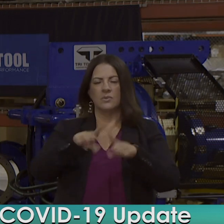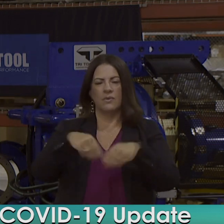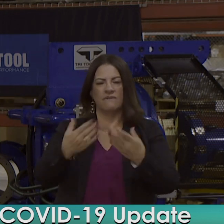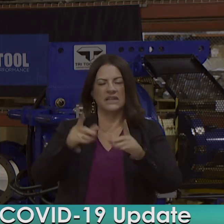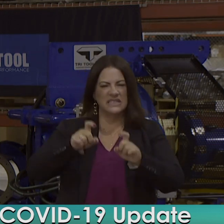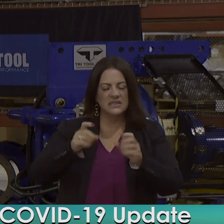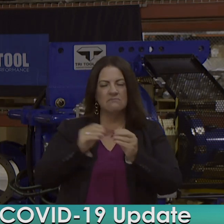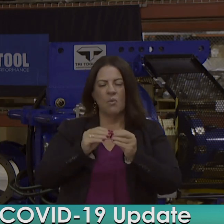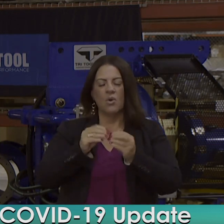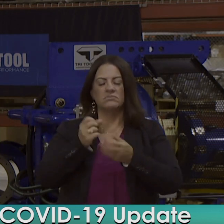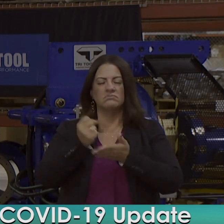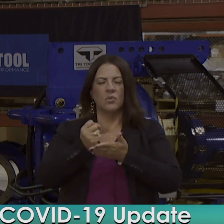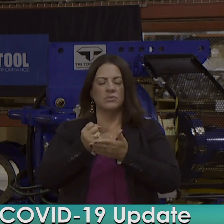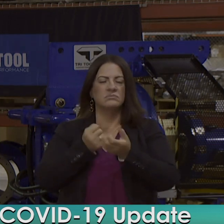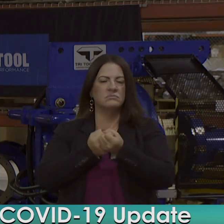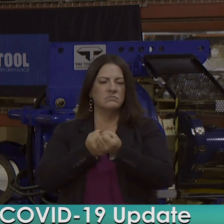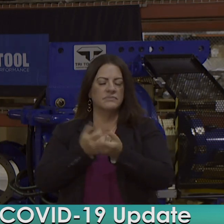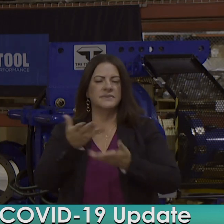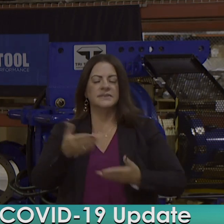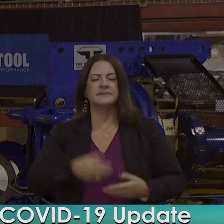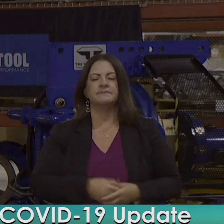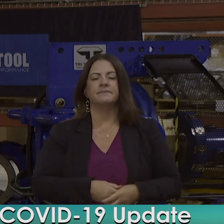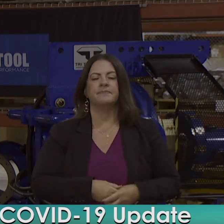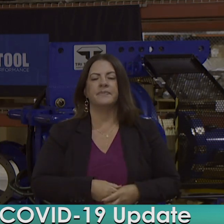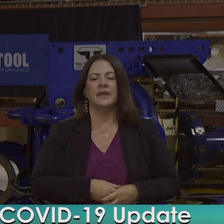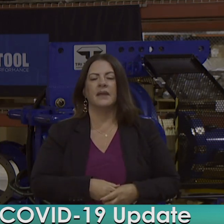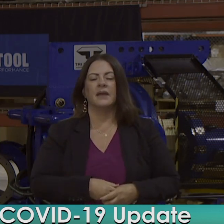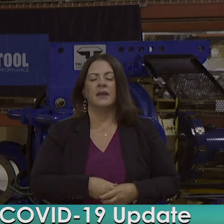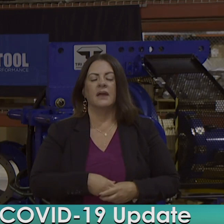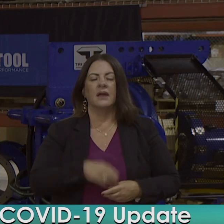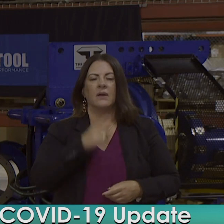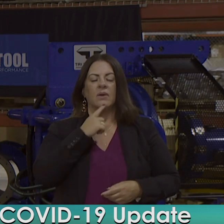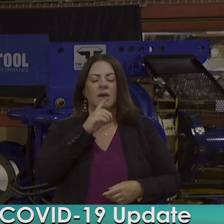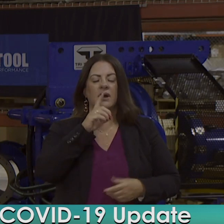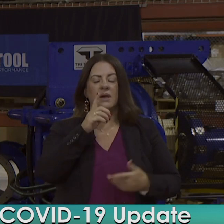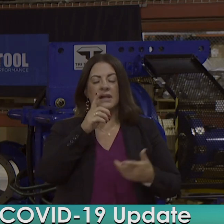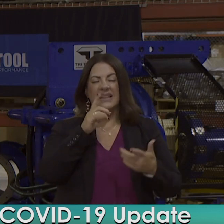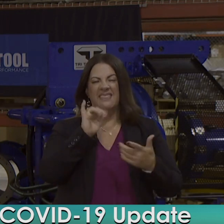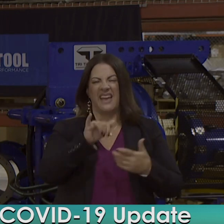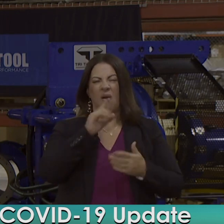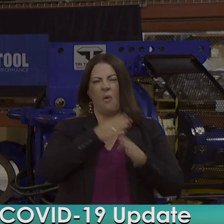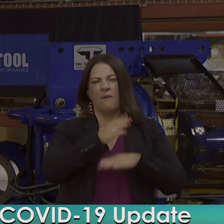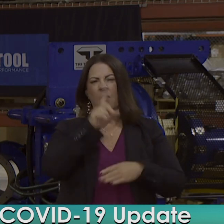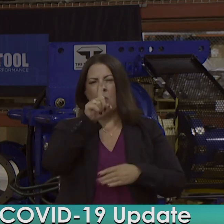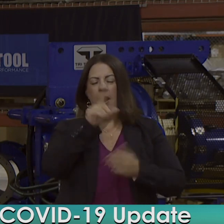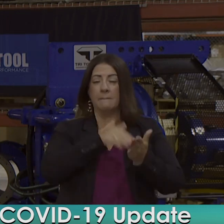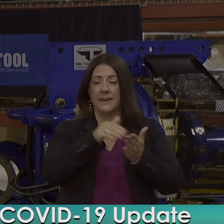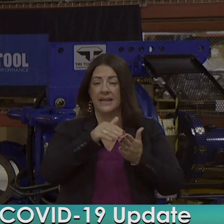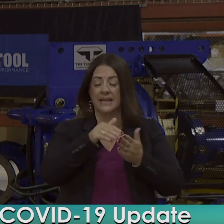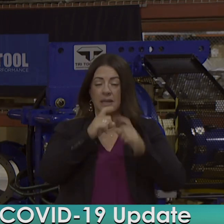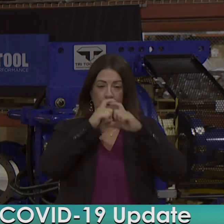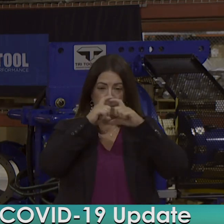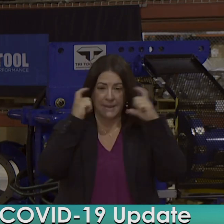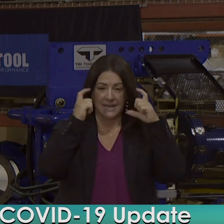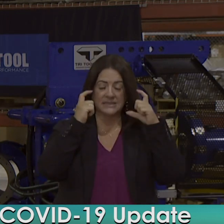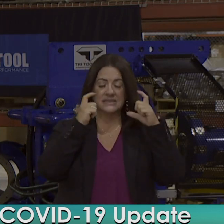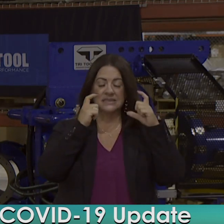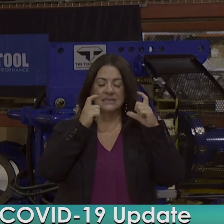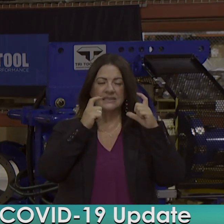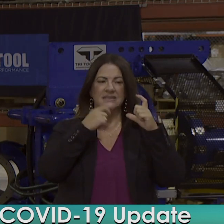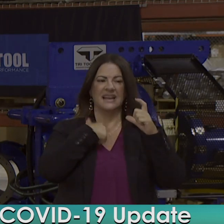1.1, almost 1.2 million, 1.151 to be exact, a million masks into a